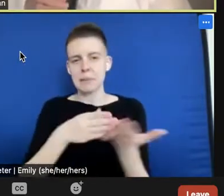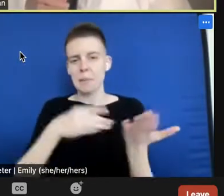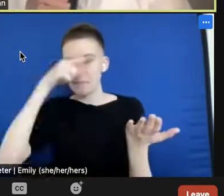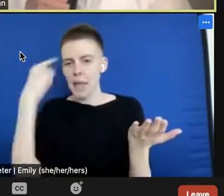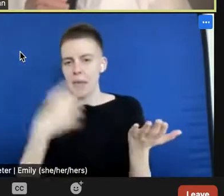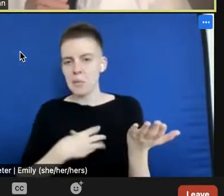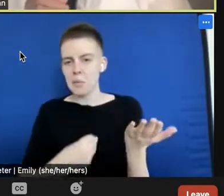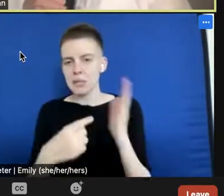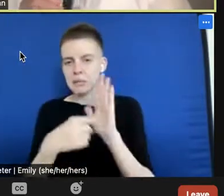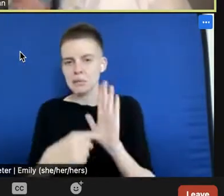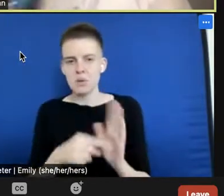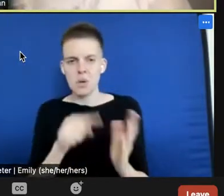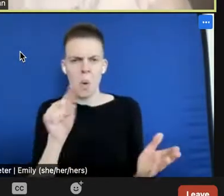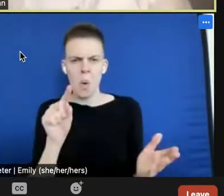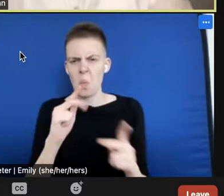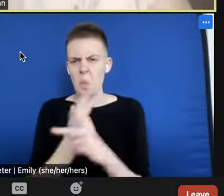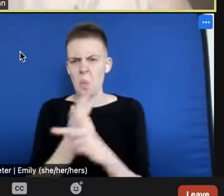worse.